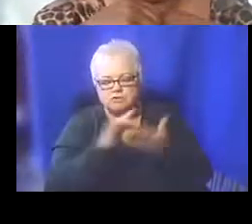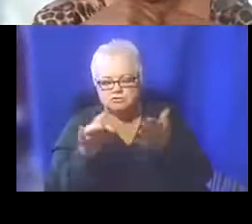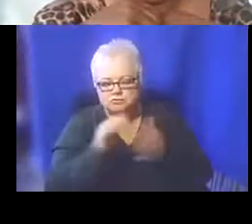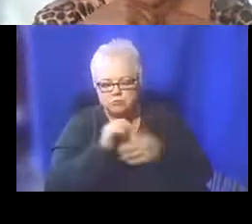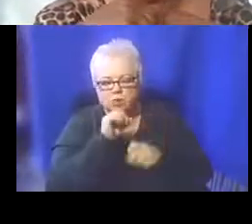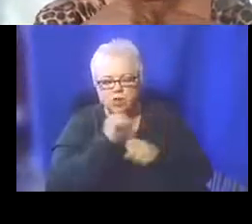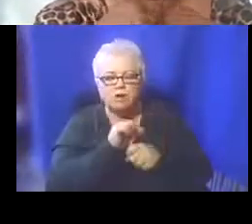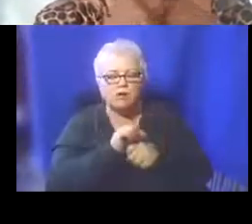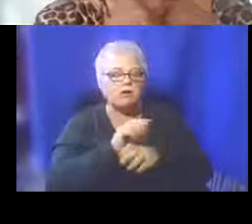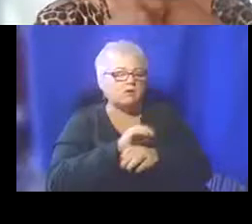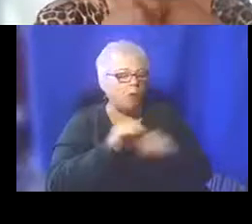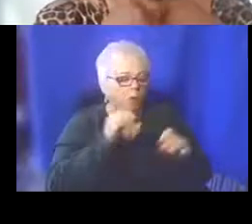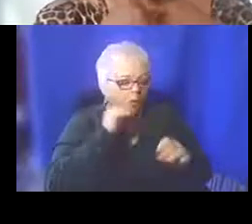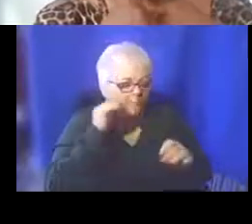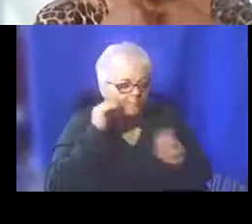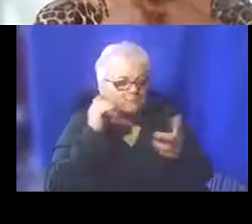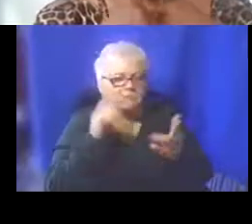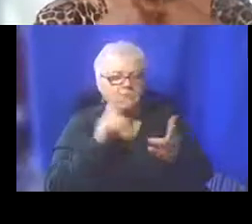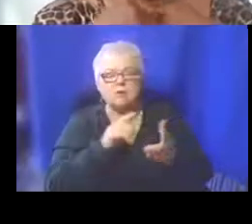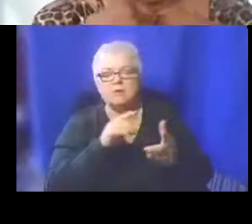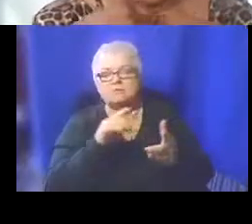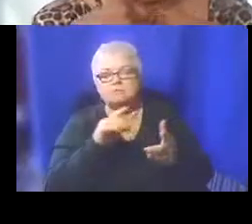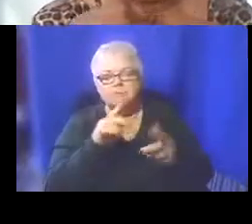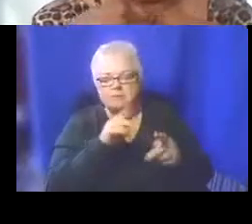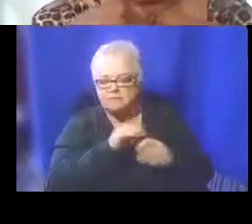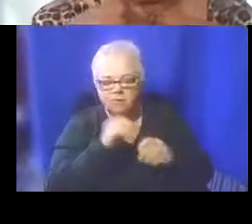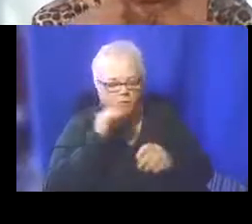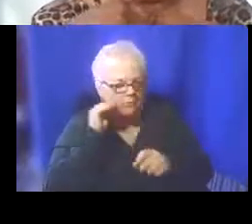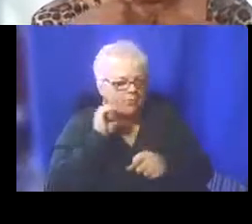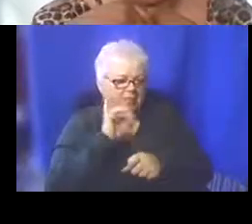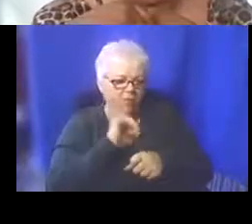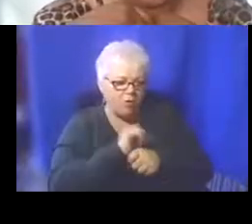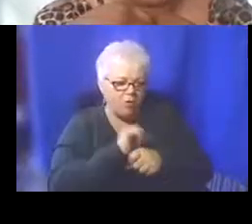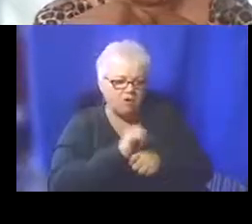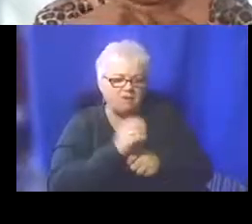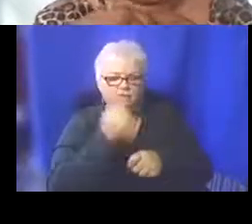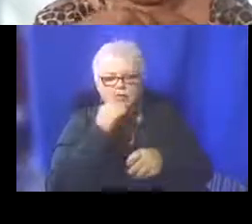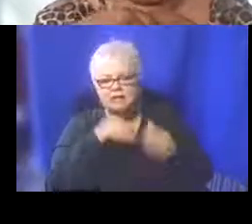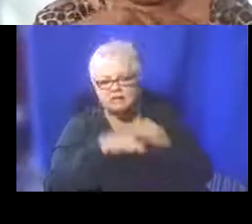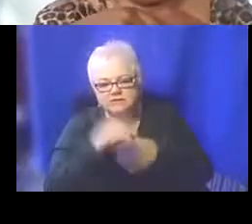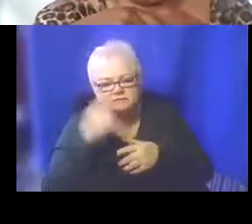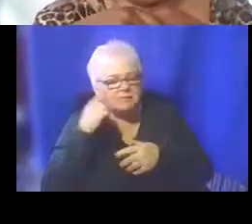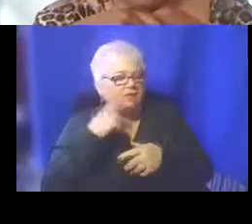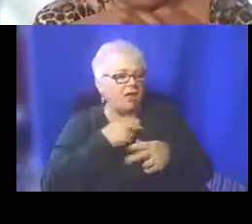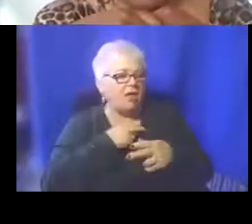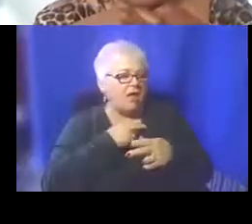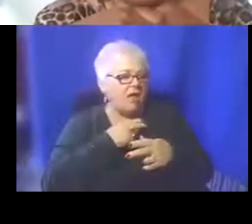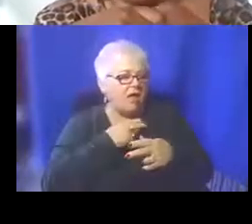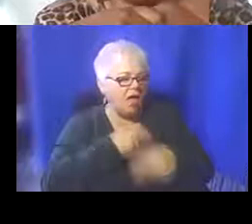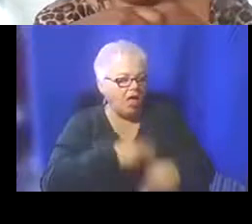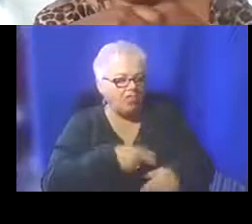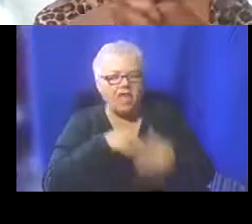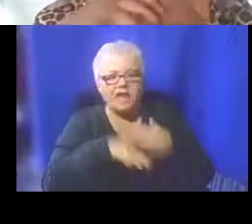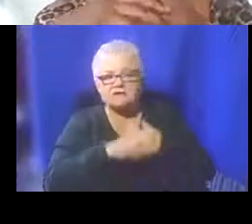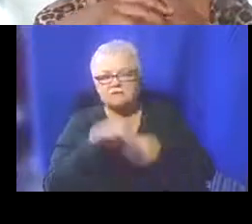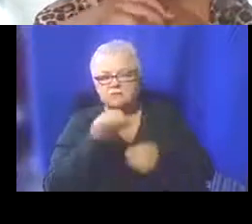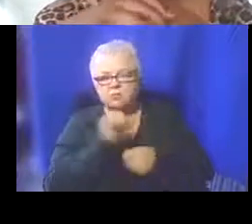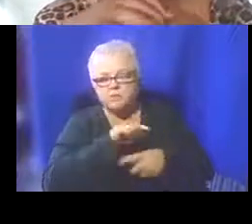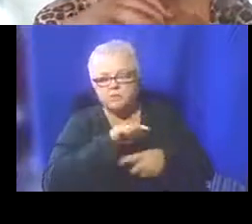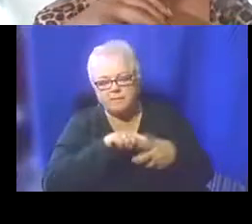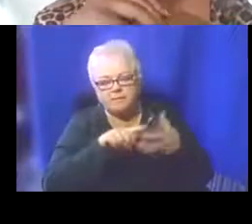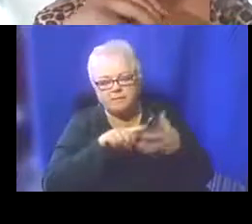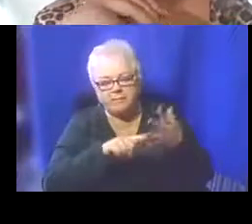homelessness work. You have to do food access work, mental health access work. Like, all of those things are all tied